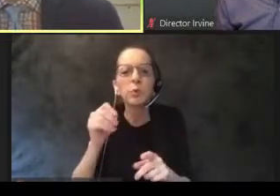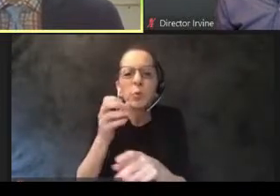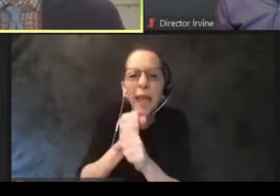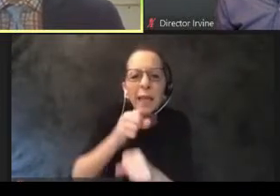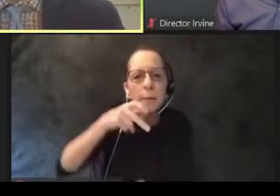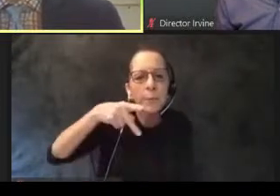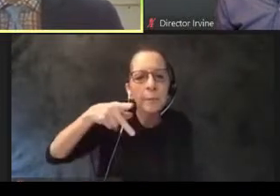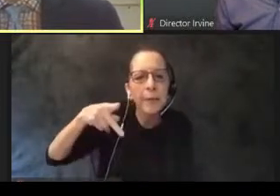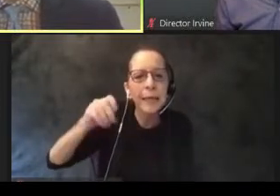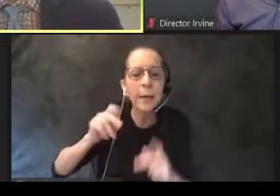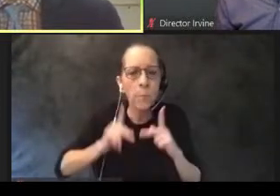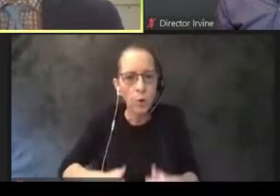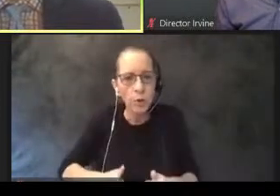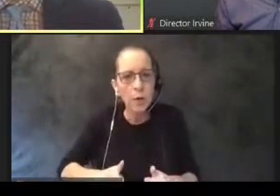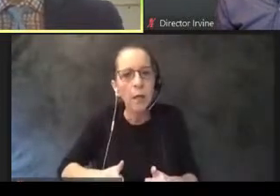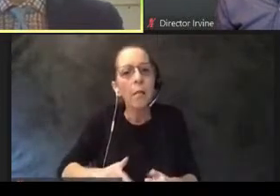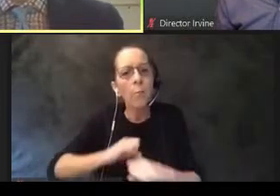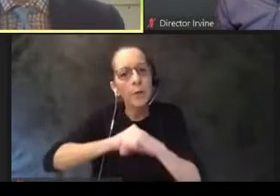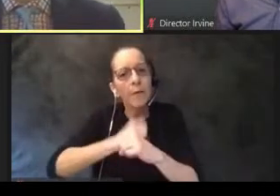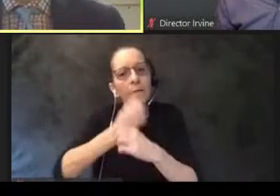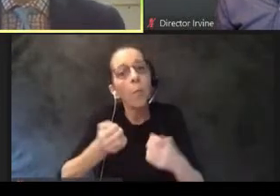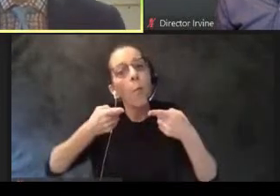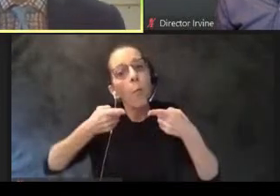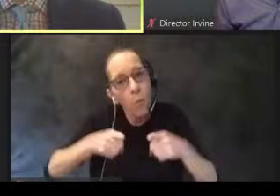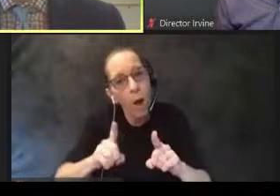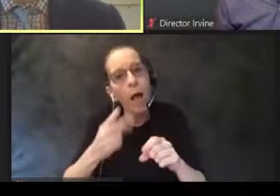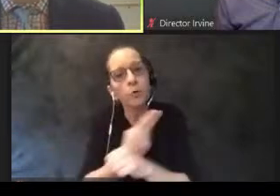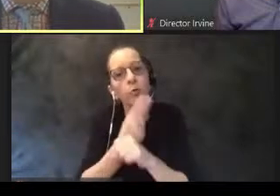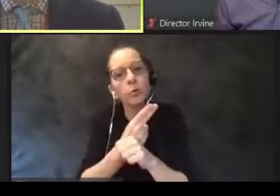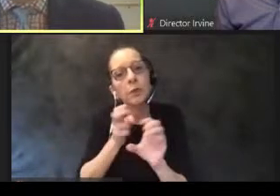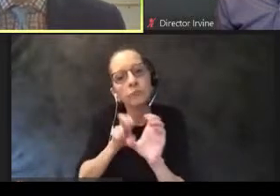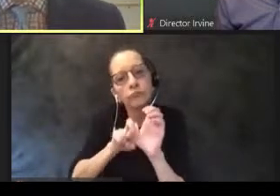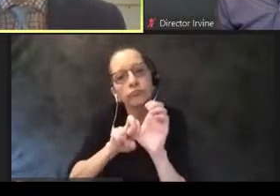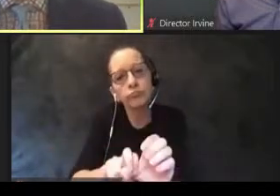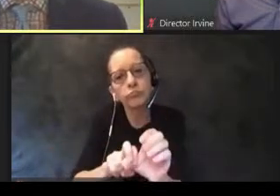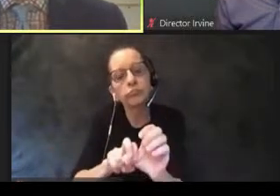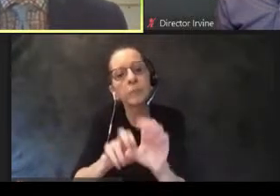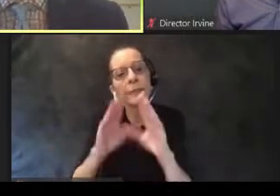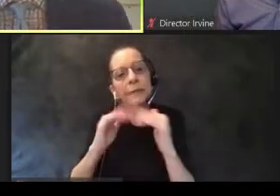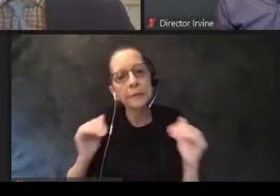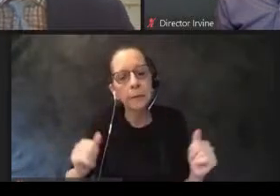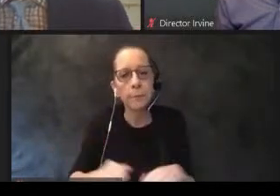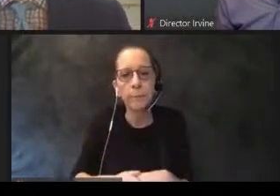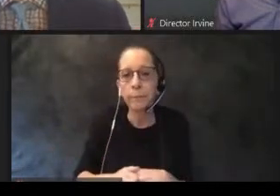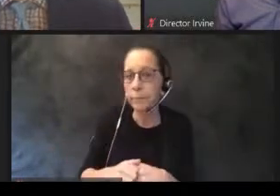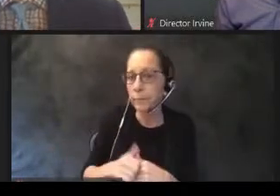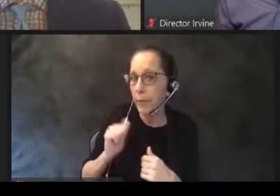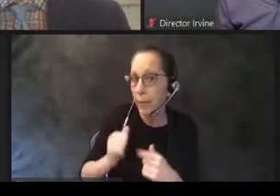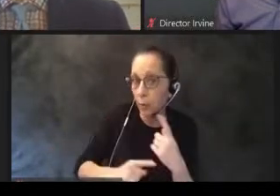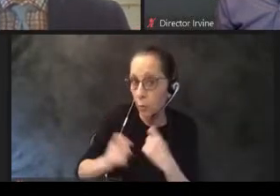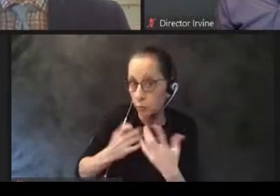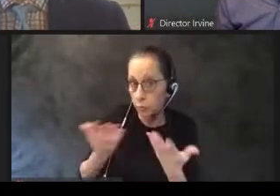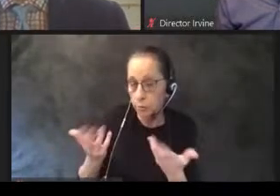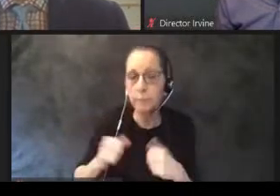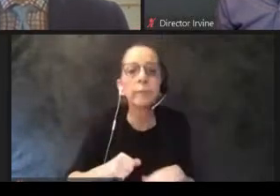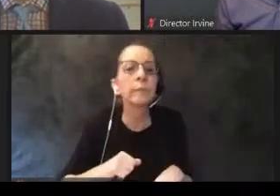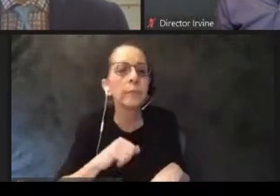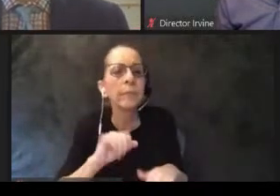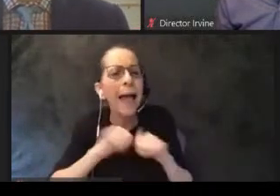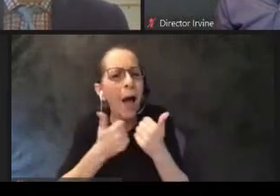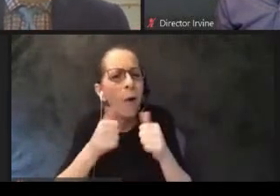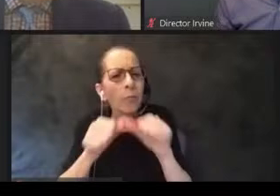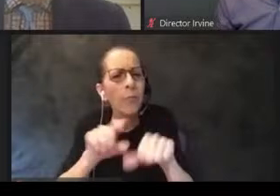PPE while riding the system. I'm glad to answer any questions. For how long is the